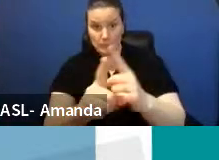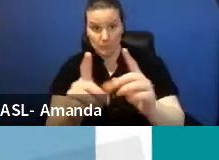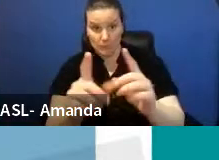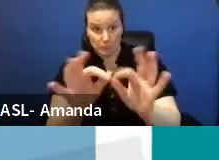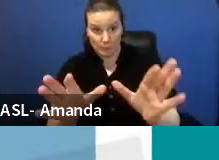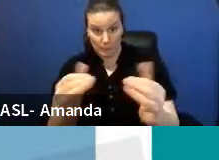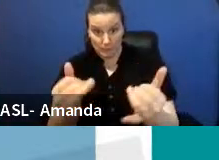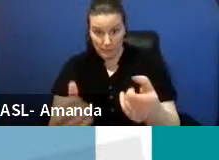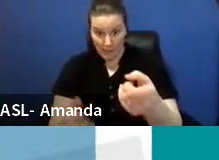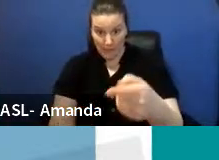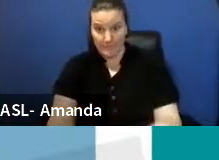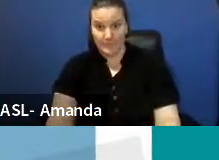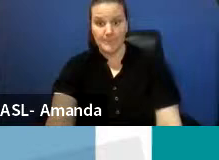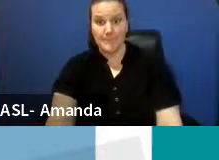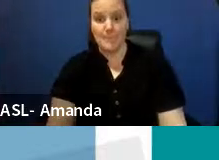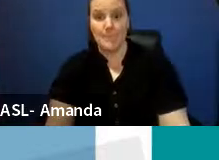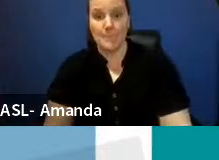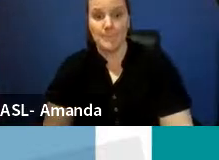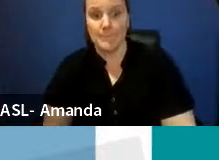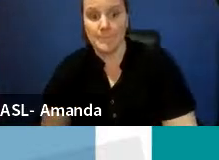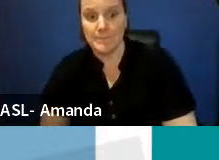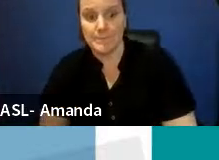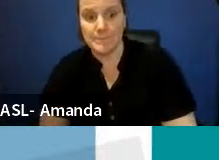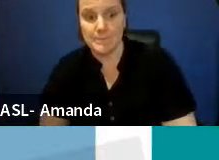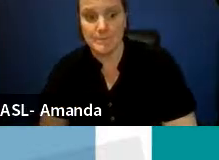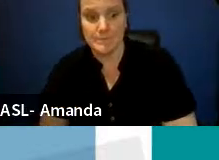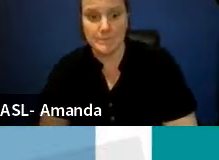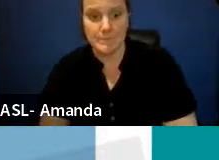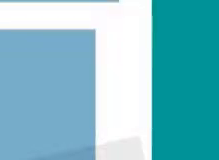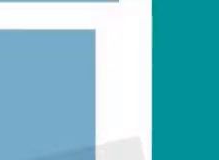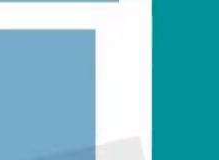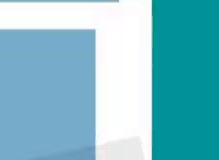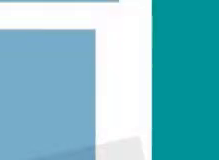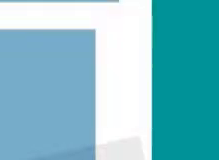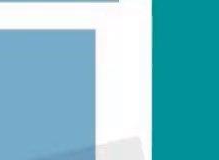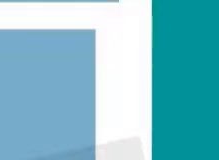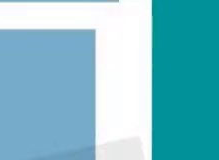Matt. And so as Matt was saying, we're really at the stage where we're